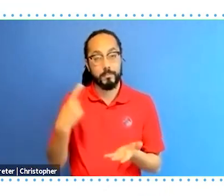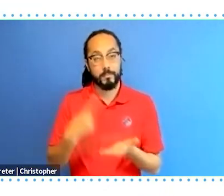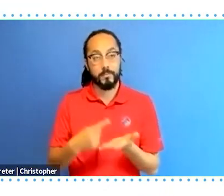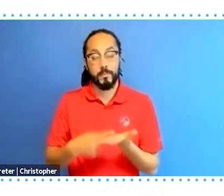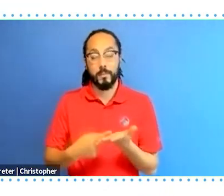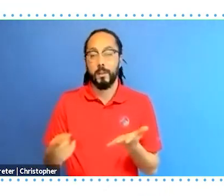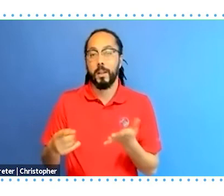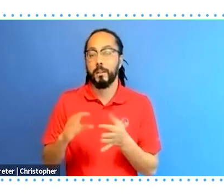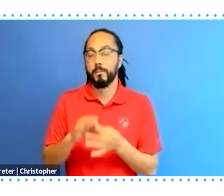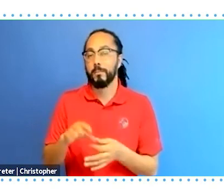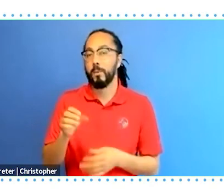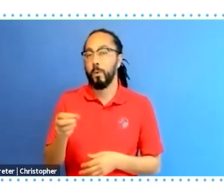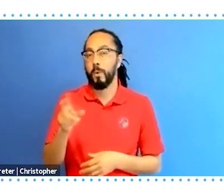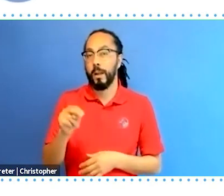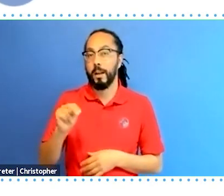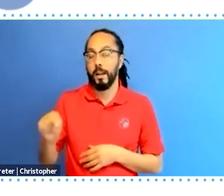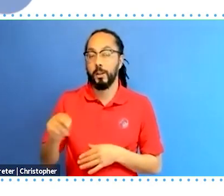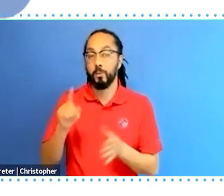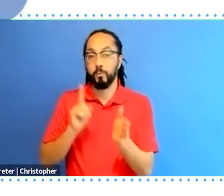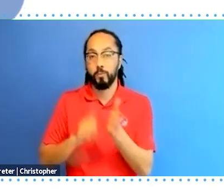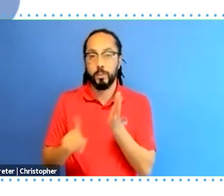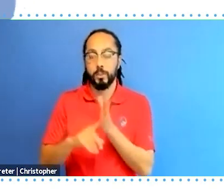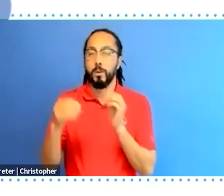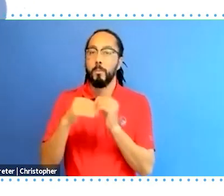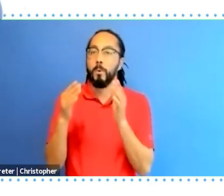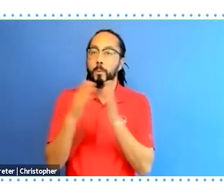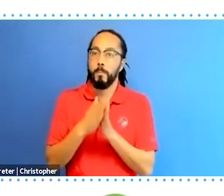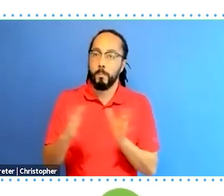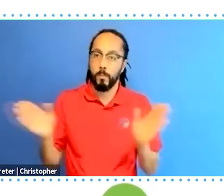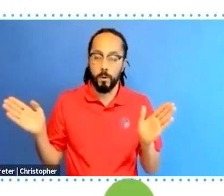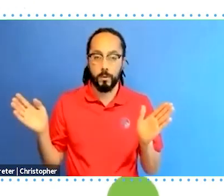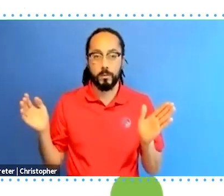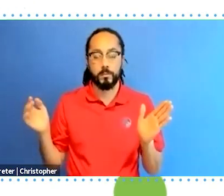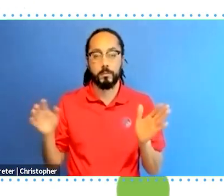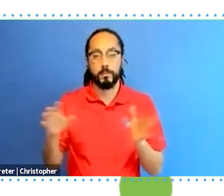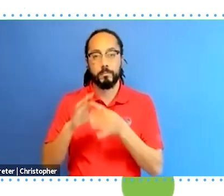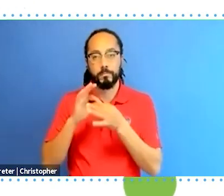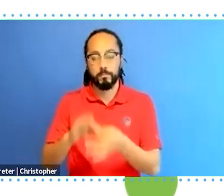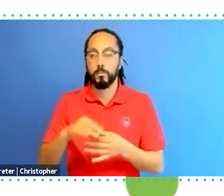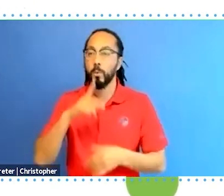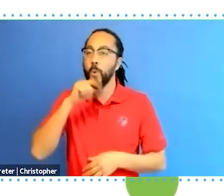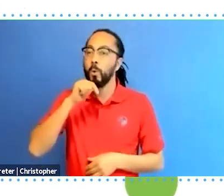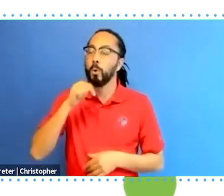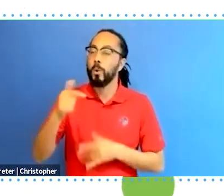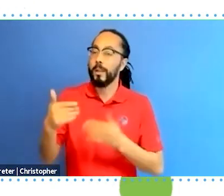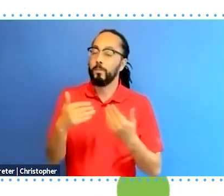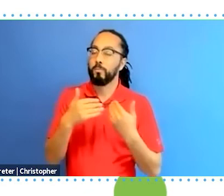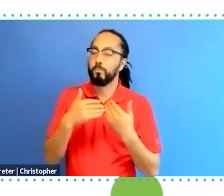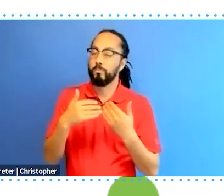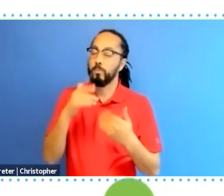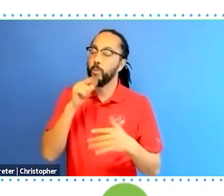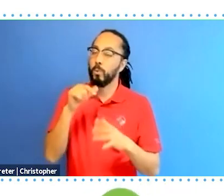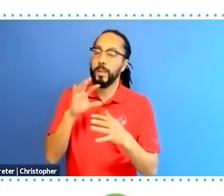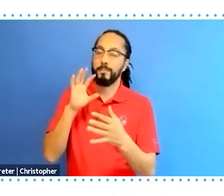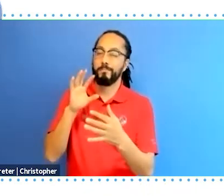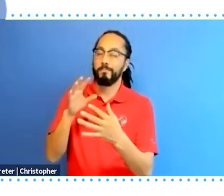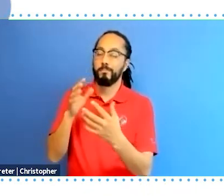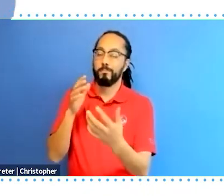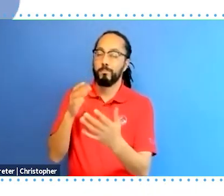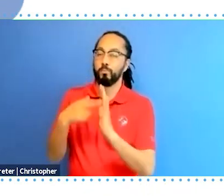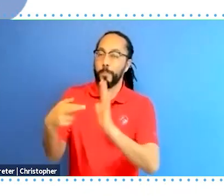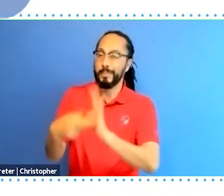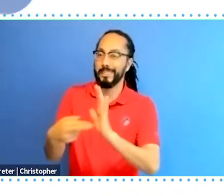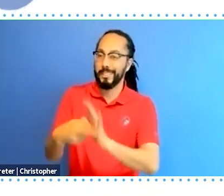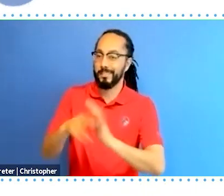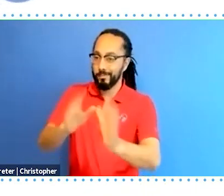ONN kind of research is much broader in terms of the constituents that they represent, but do you think this is the same conversation happening